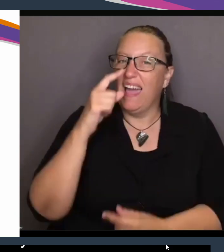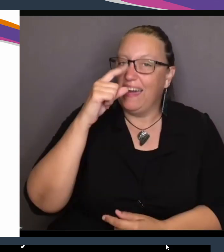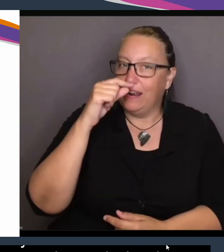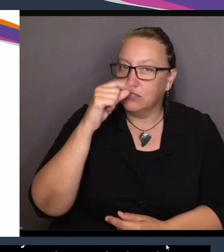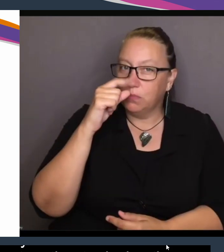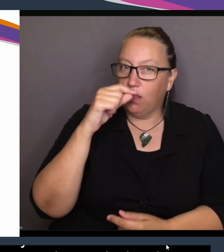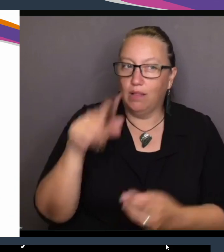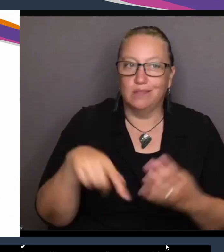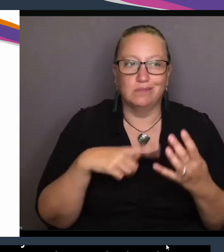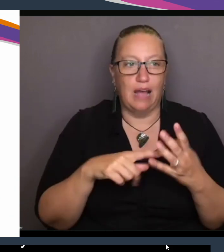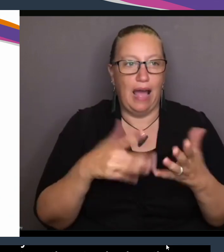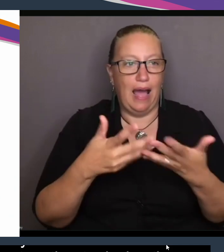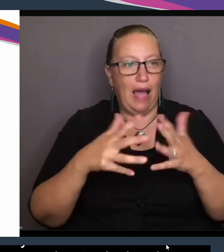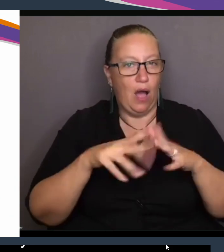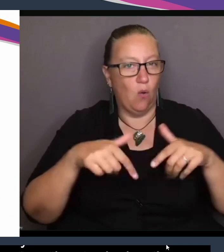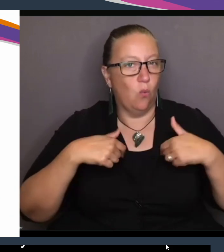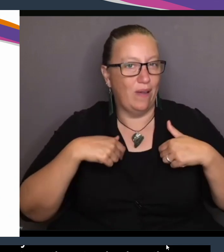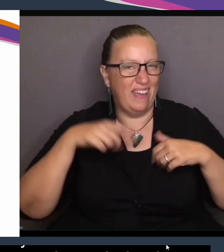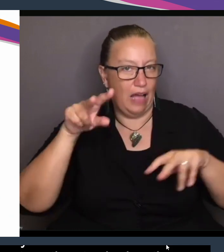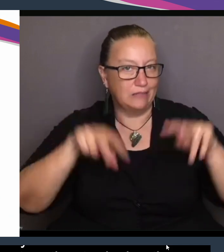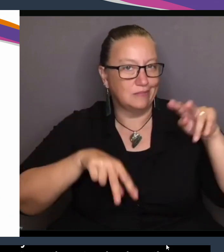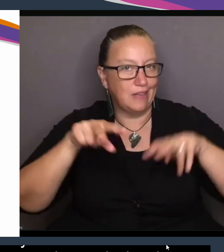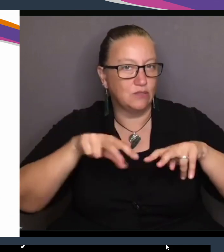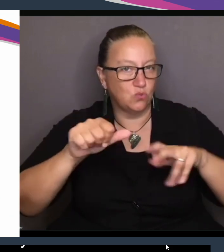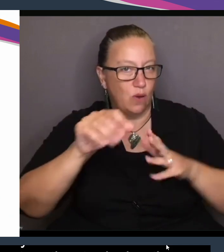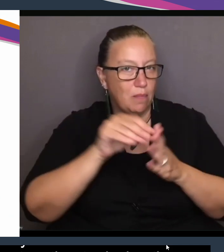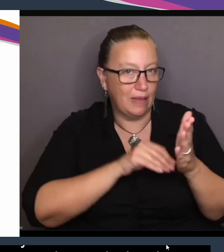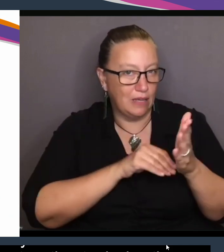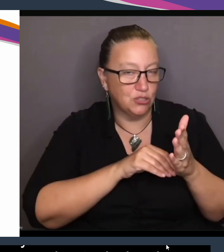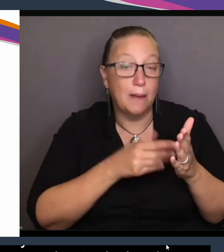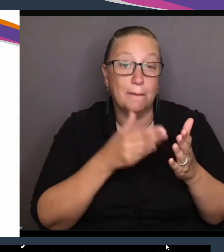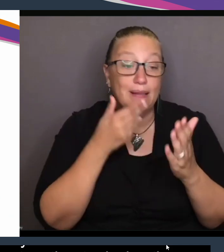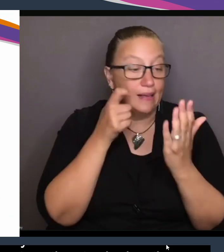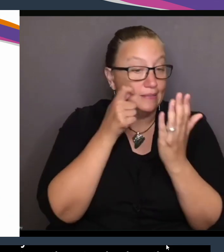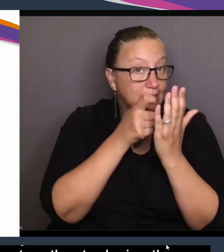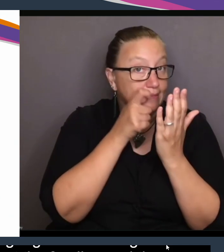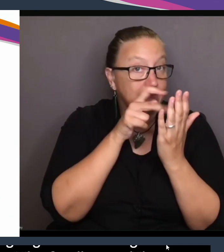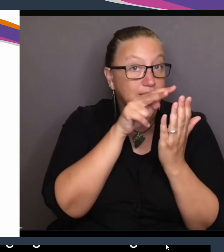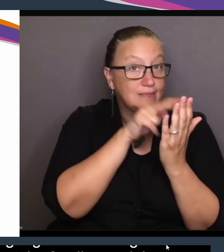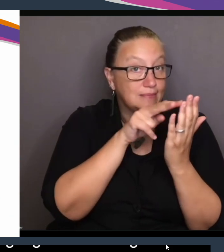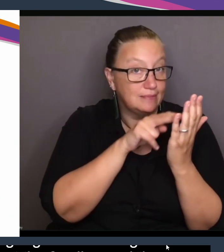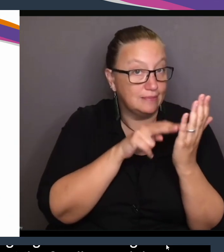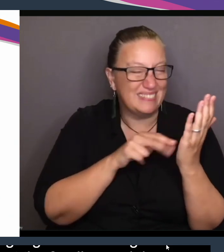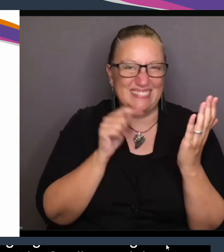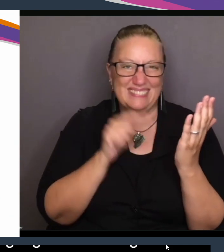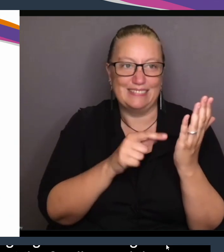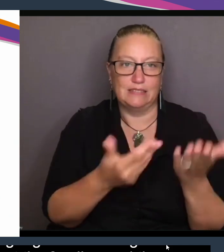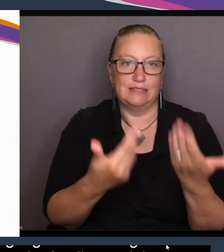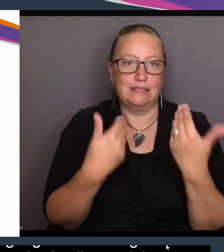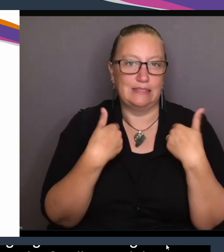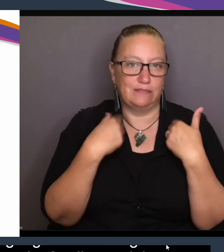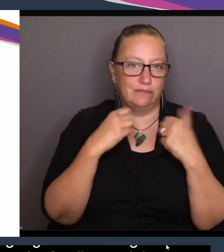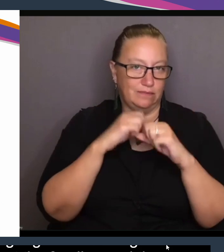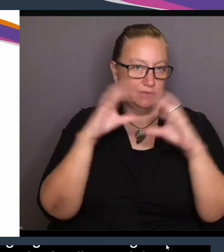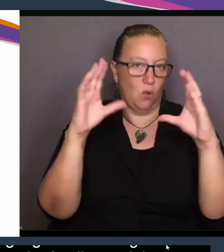assessment criteria. Please read them carefully as they will be your guidance about what we're looking for.